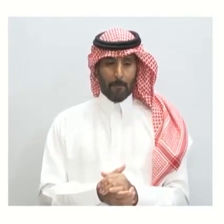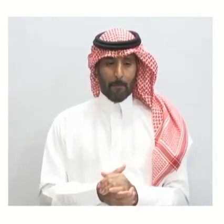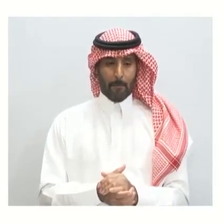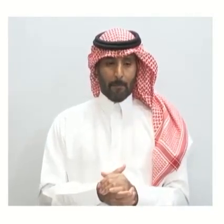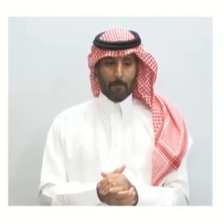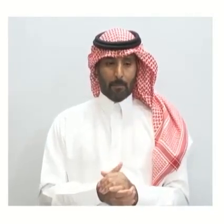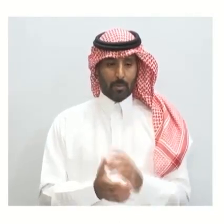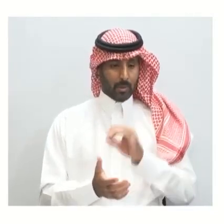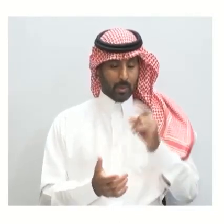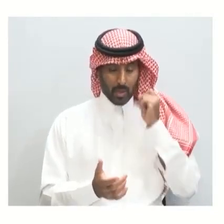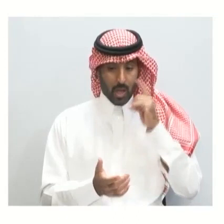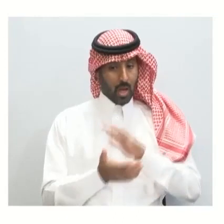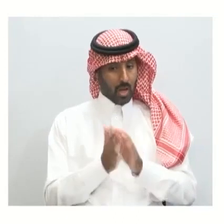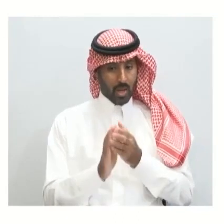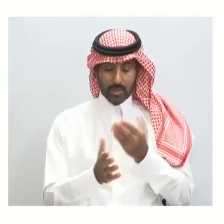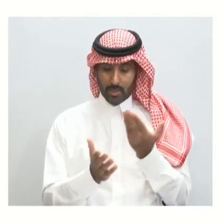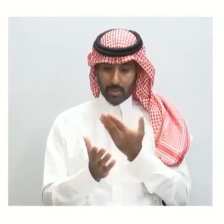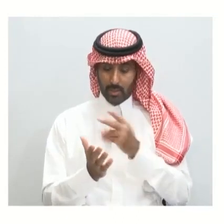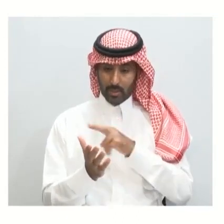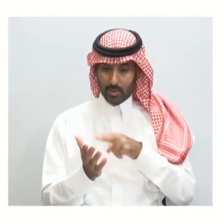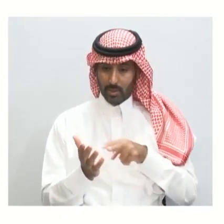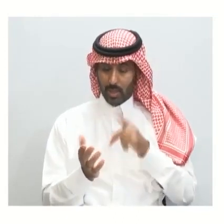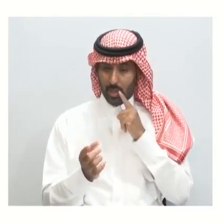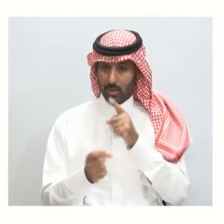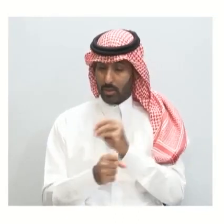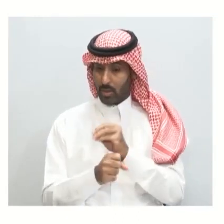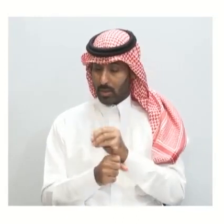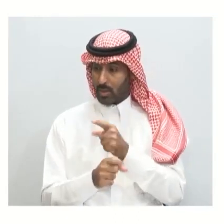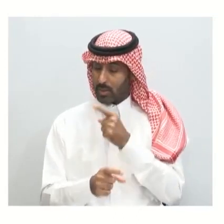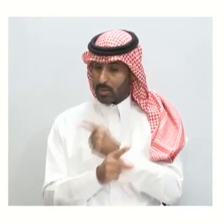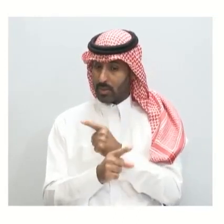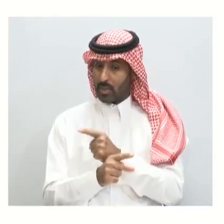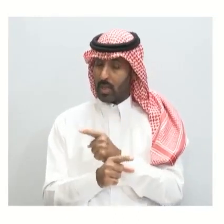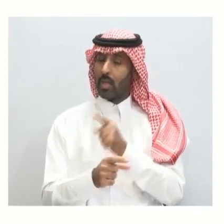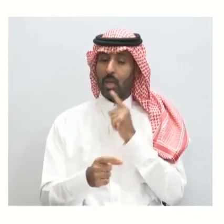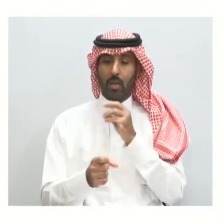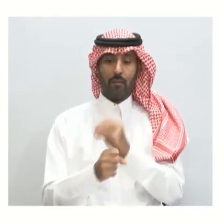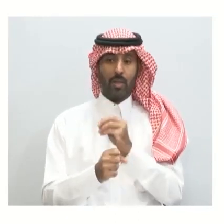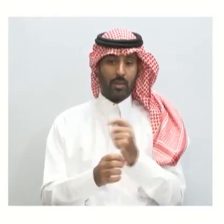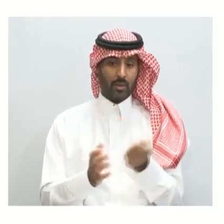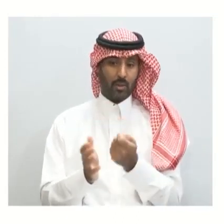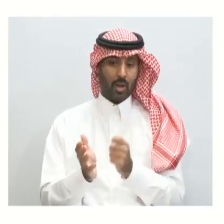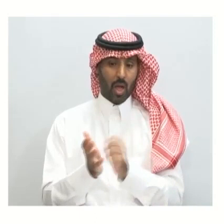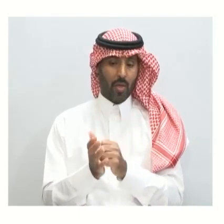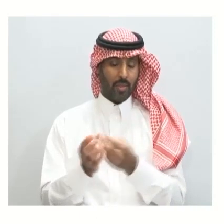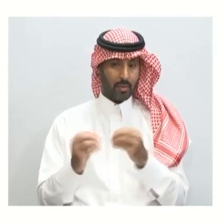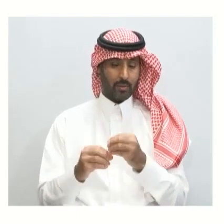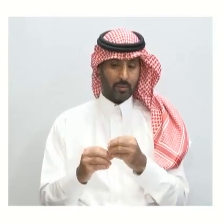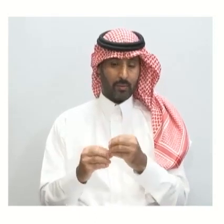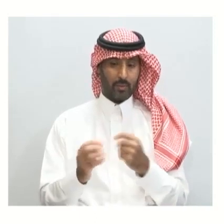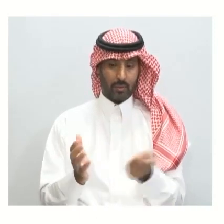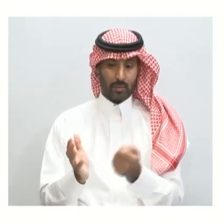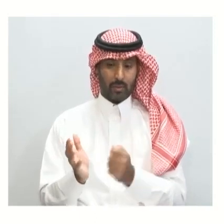Let's complete. We have here, I finished the reading. Did the teacher give us other or others homework? No, homework here is